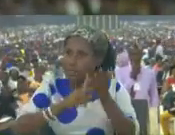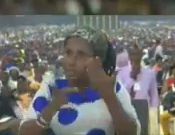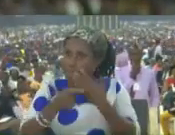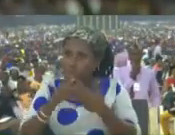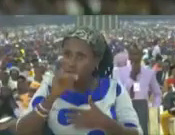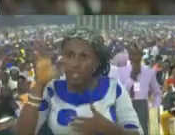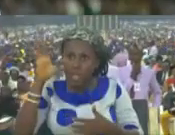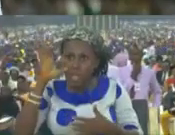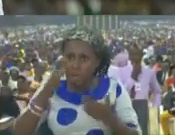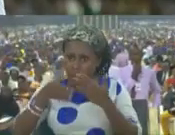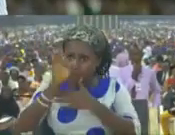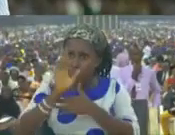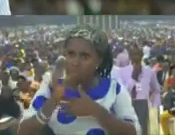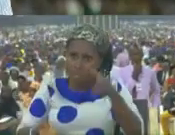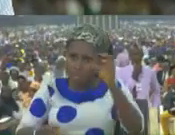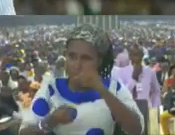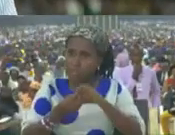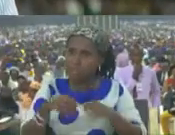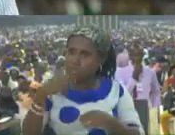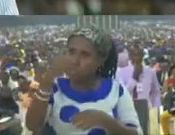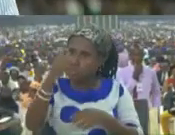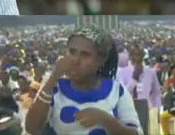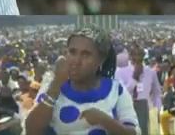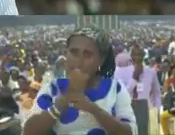God took 10 years away from my age.